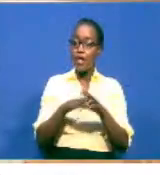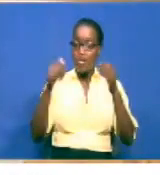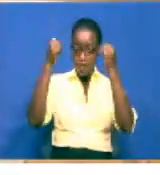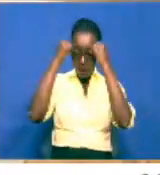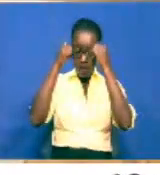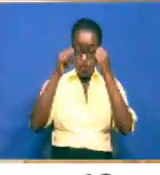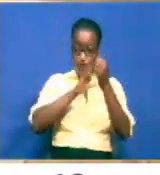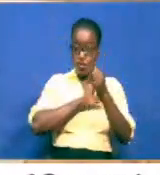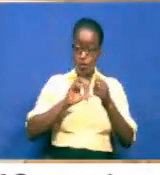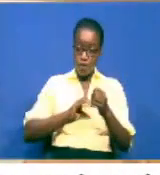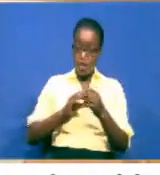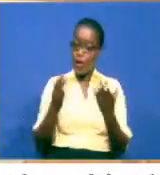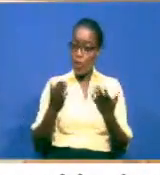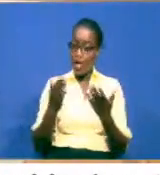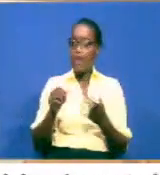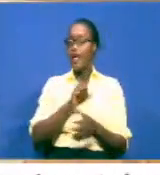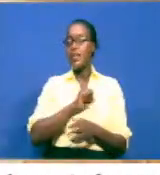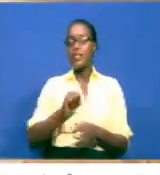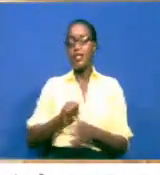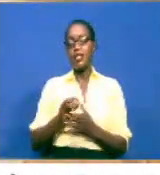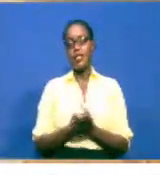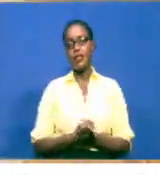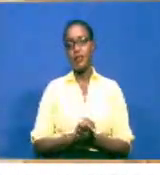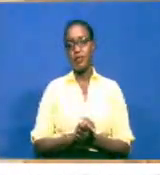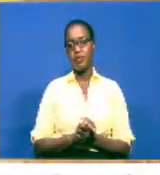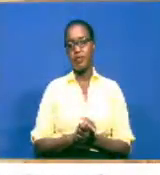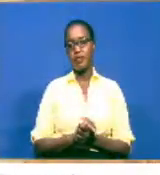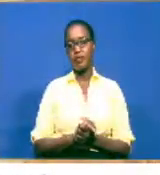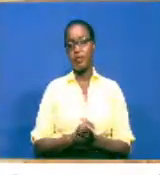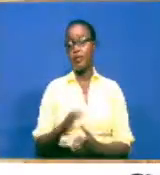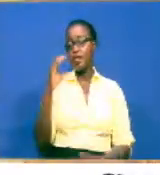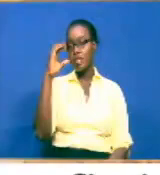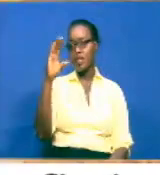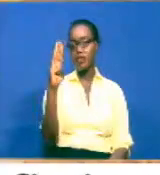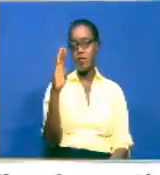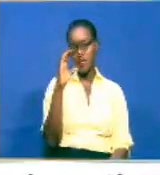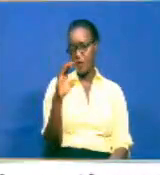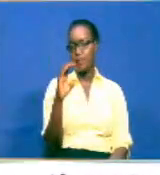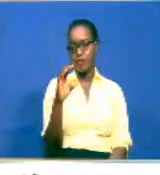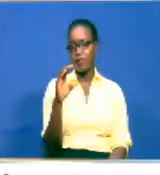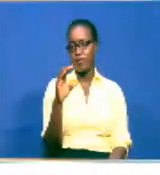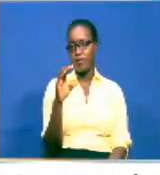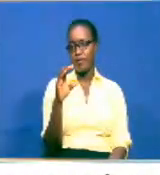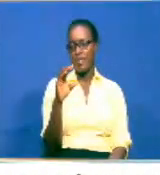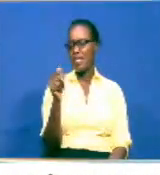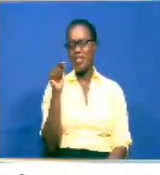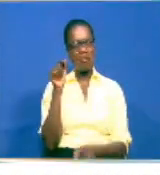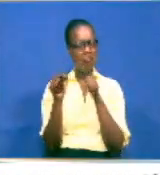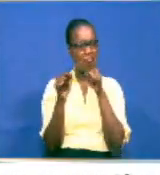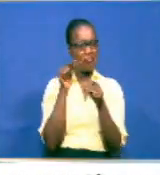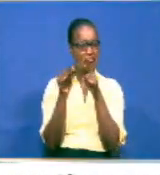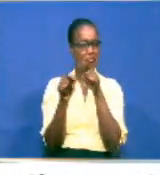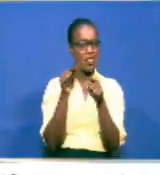Senate. Talking about education at the Senate, the CBC, some have criticized, talking about it has